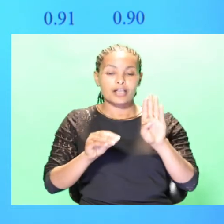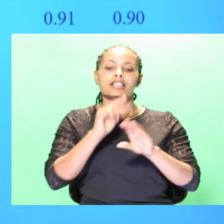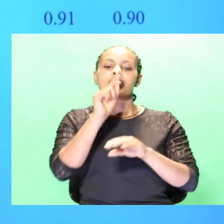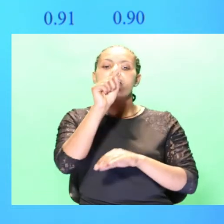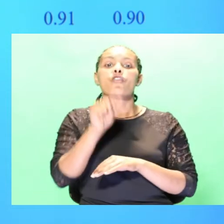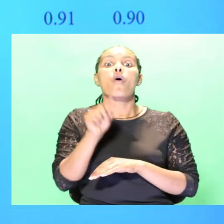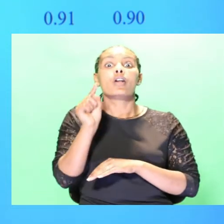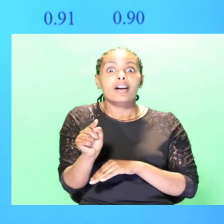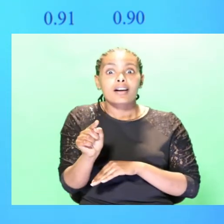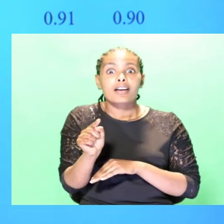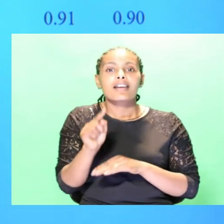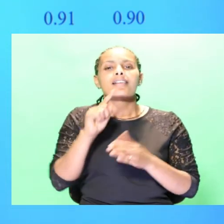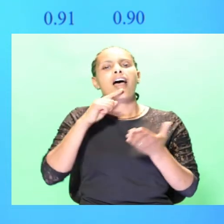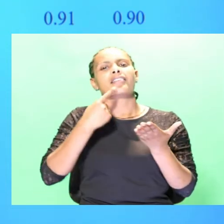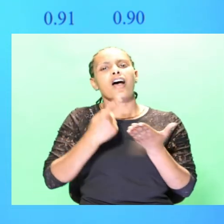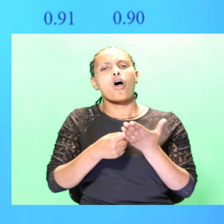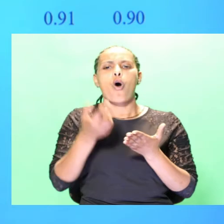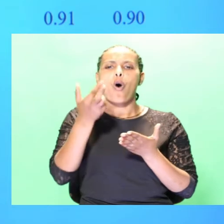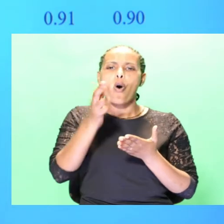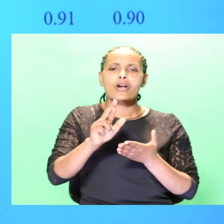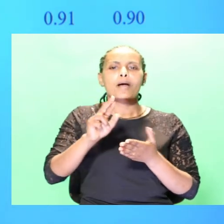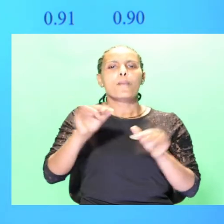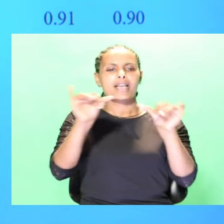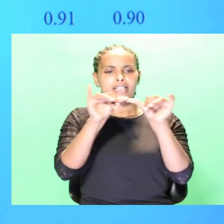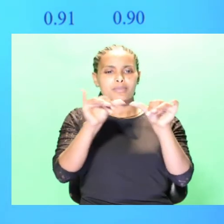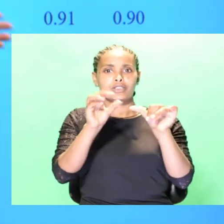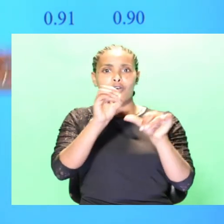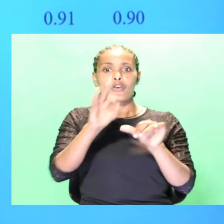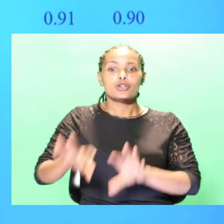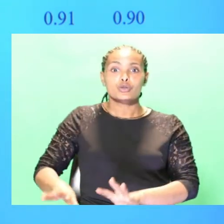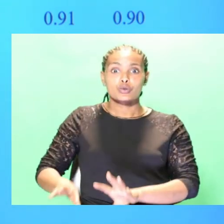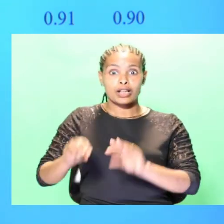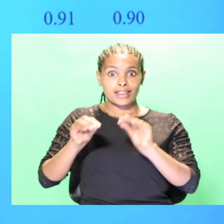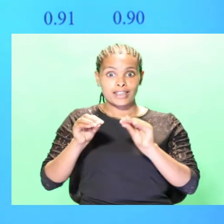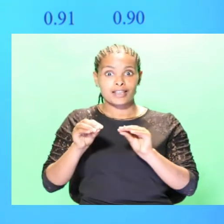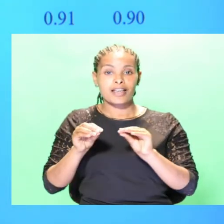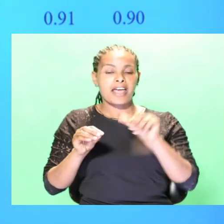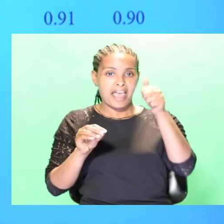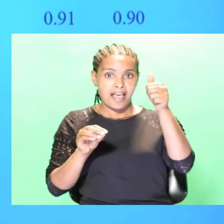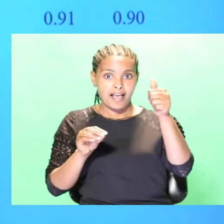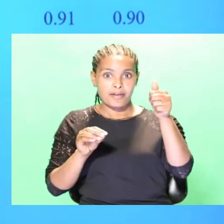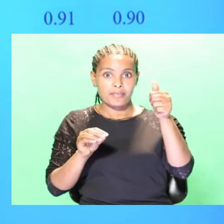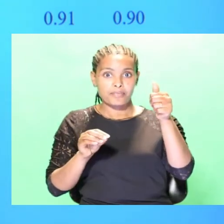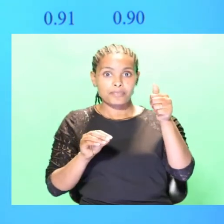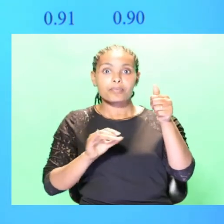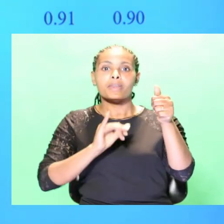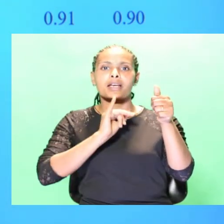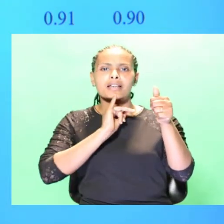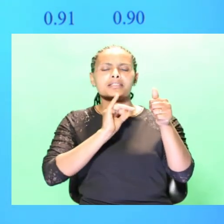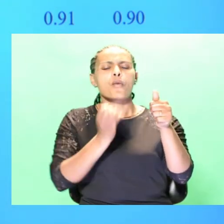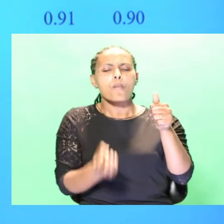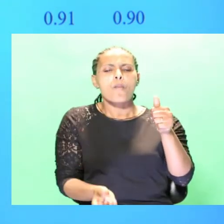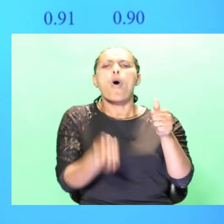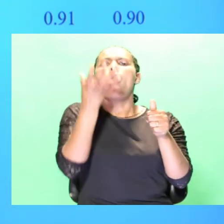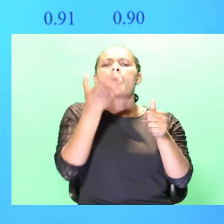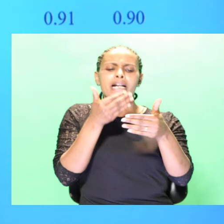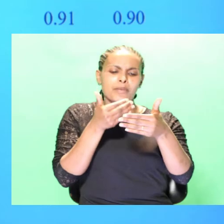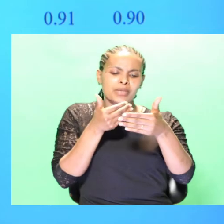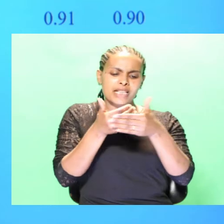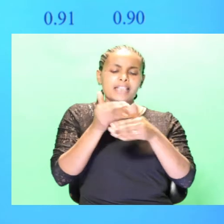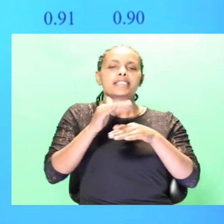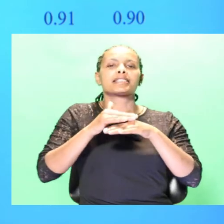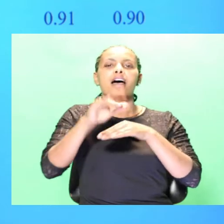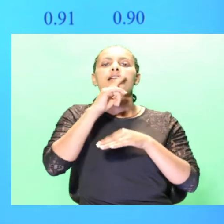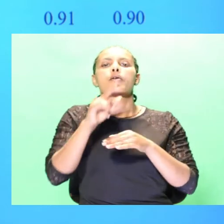Therefore, data or measurements of student A is more precise